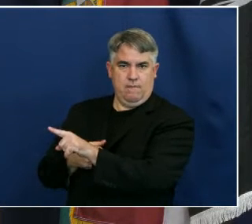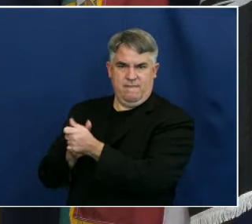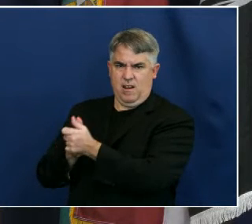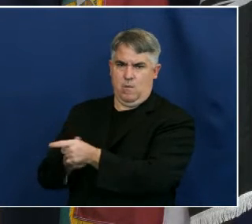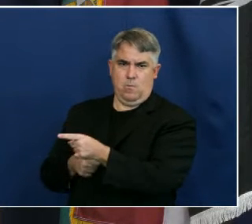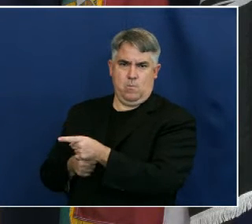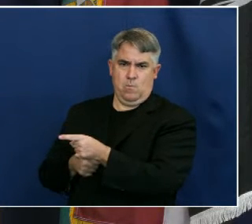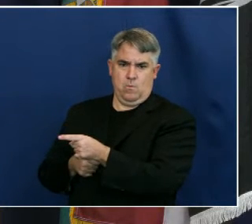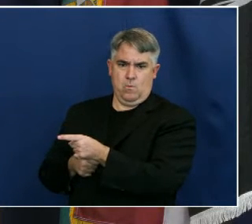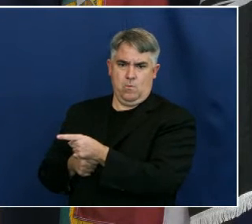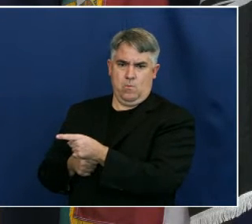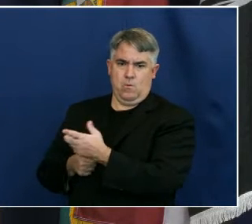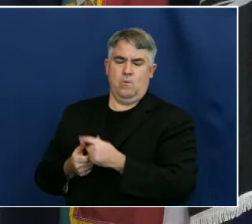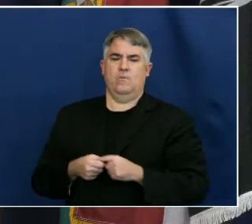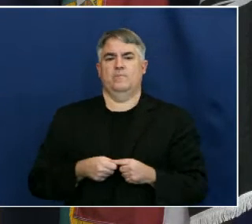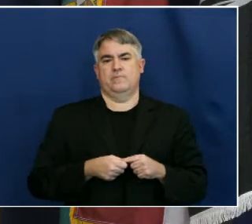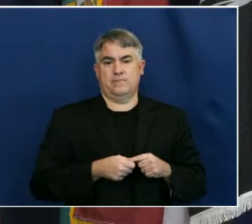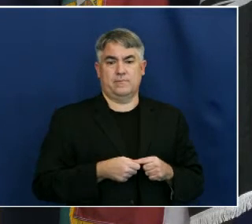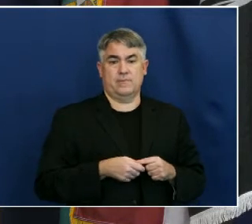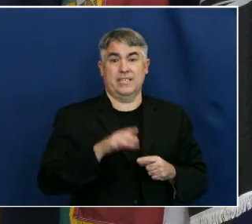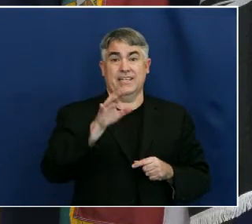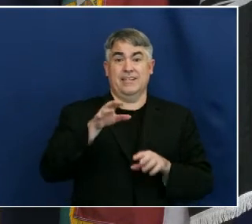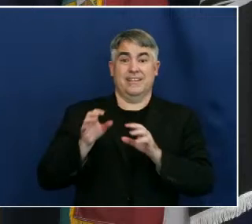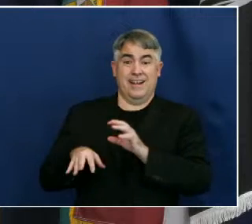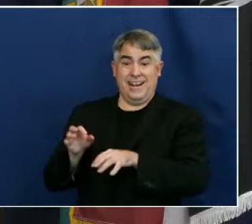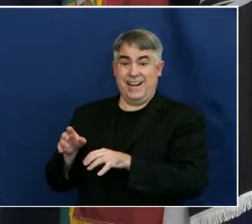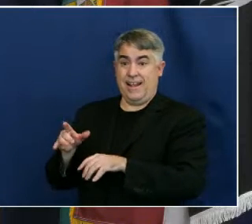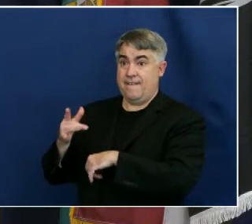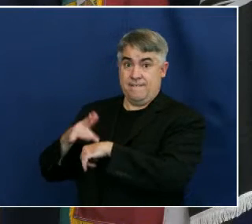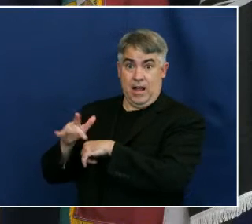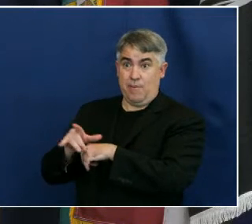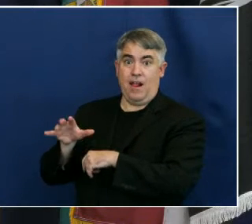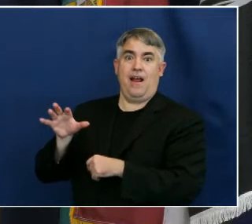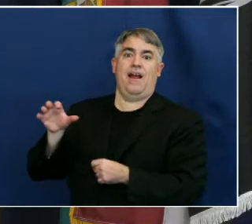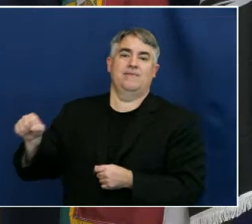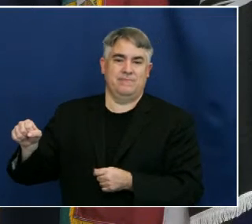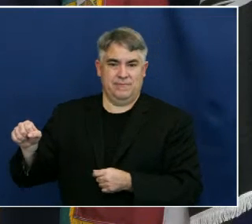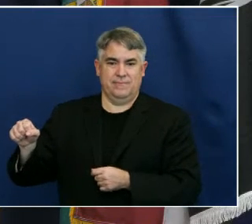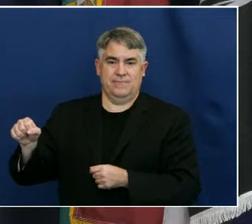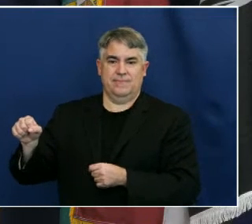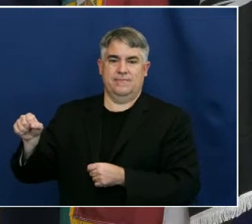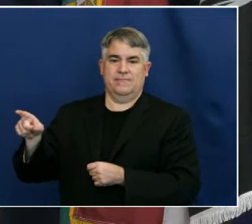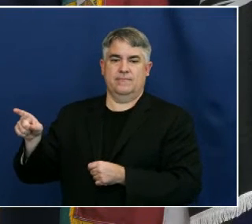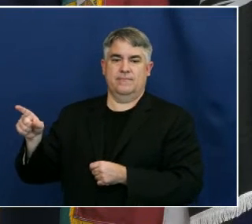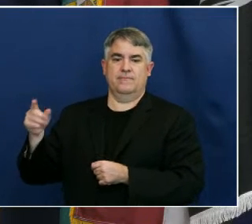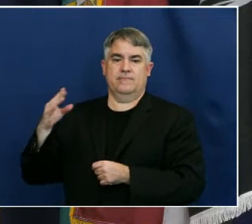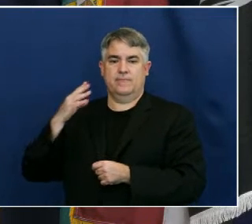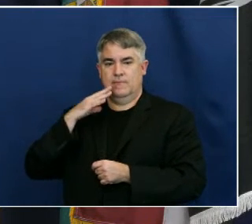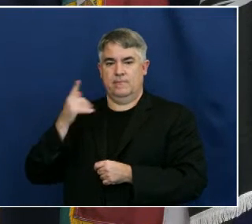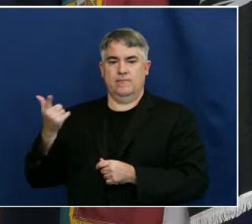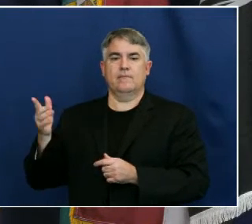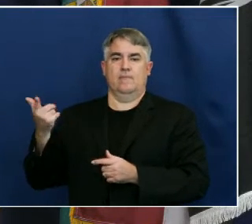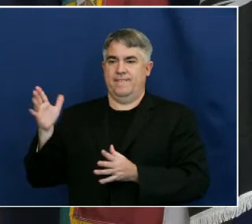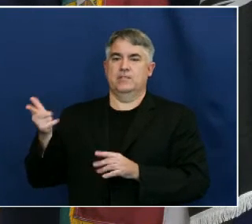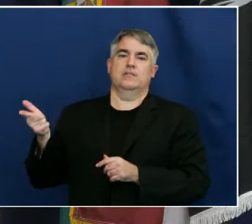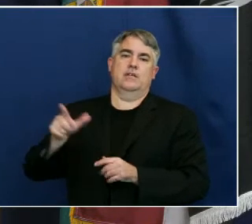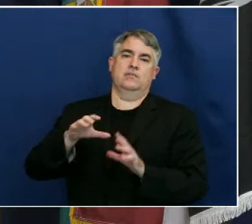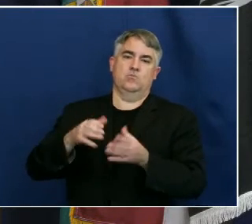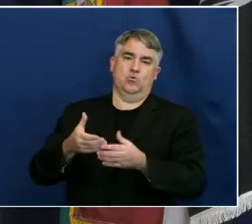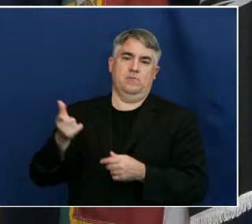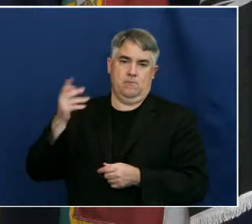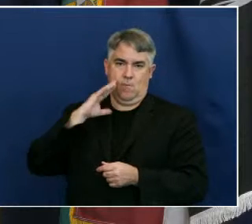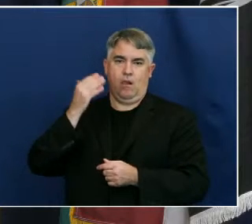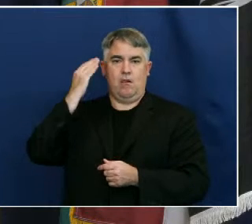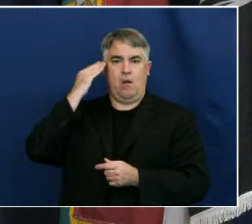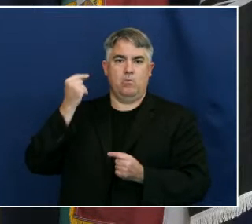that are there. And so we just are seeing some slack in the system as it relates to appointments, and we're also seeing increased